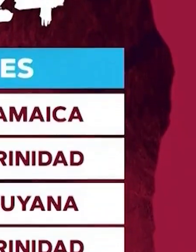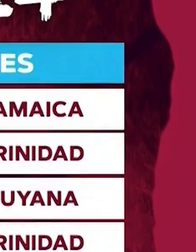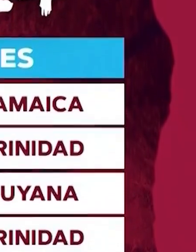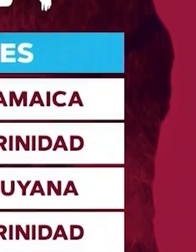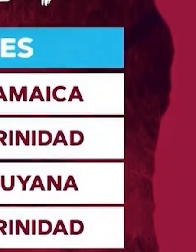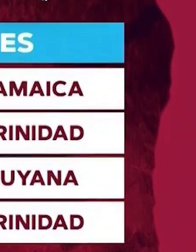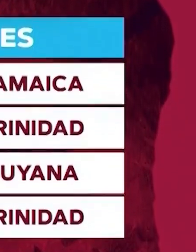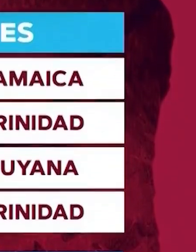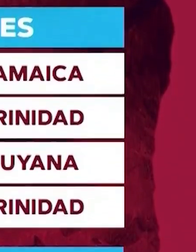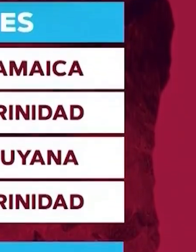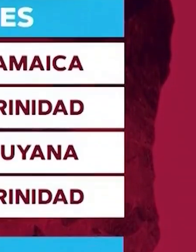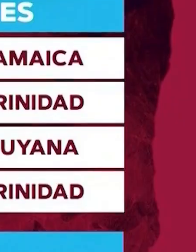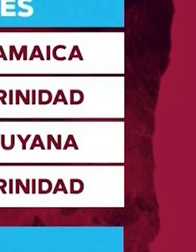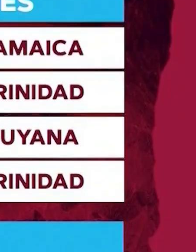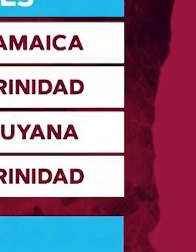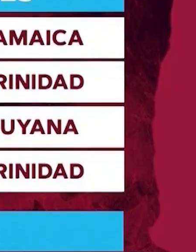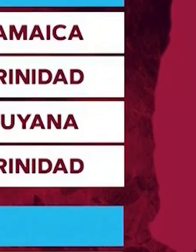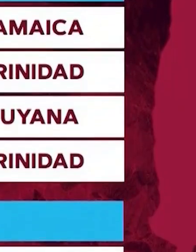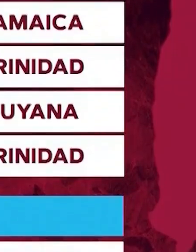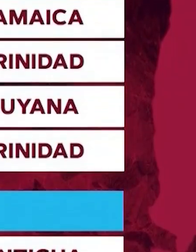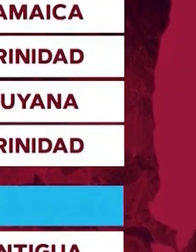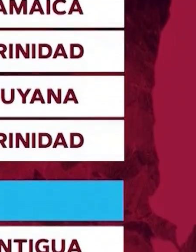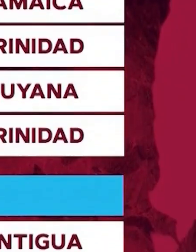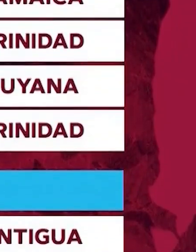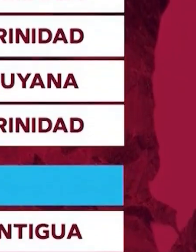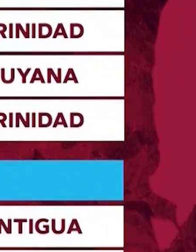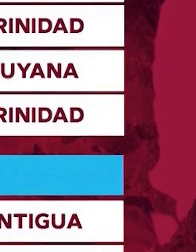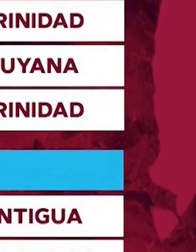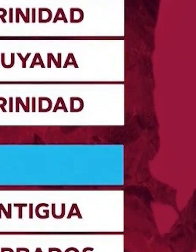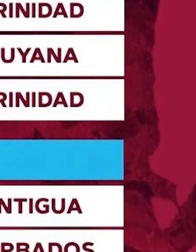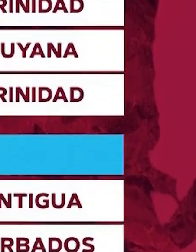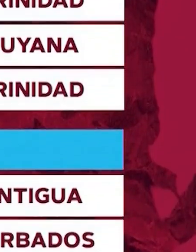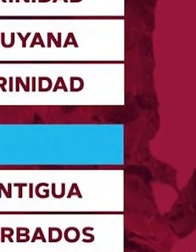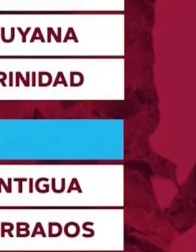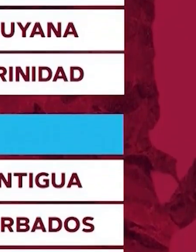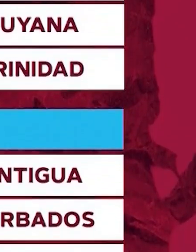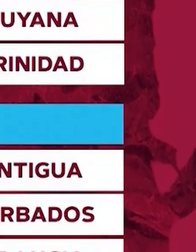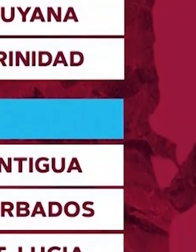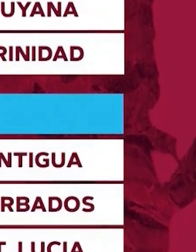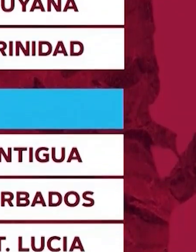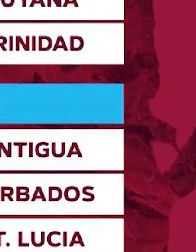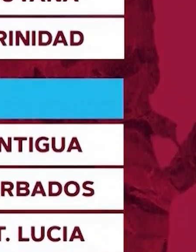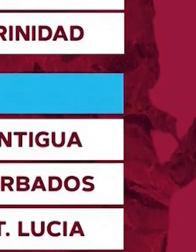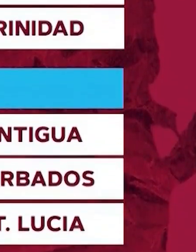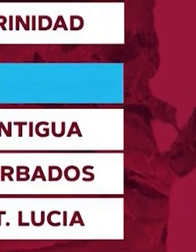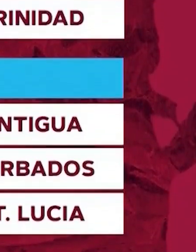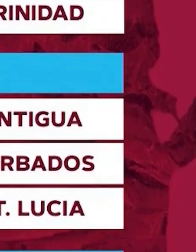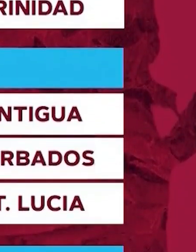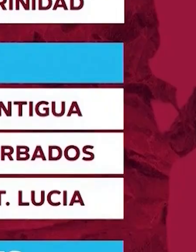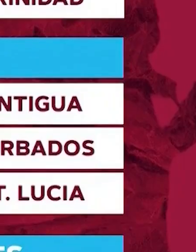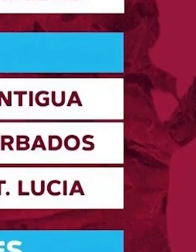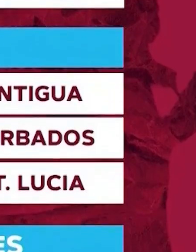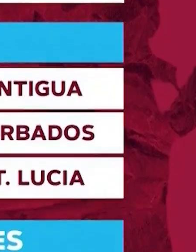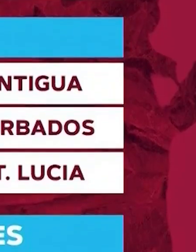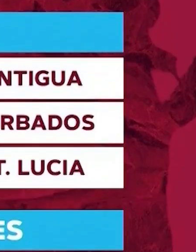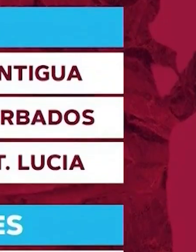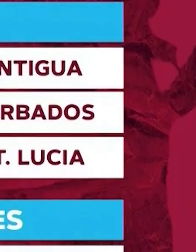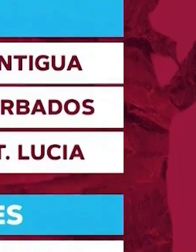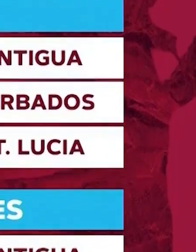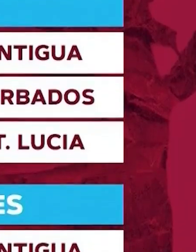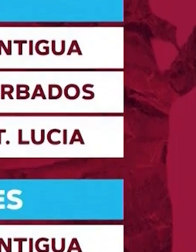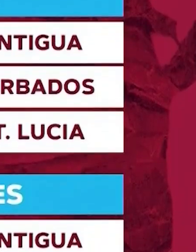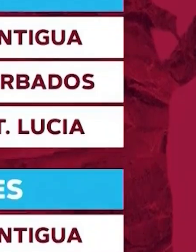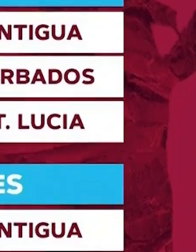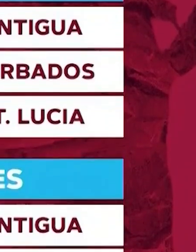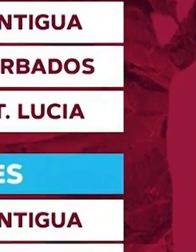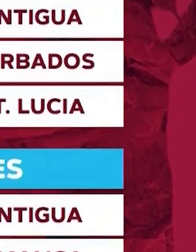in July, with a 2-test match series to be played in Trinidad and Tobago and Guyana, followed by a second 3-match T20 series